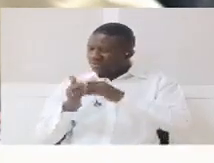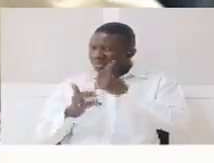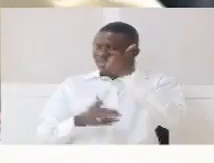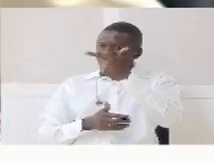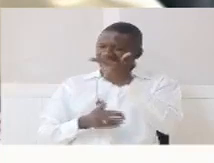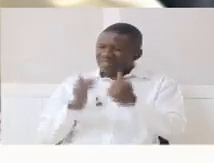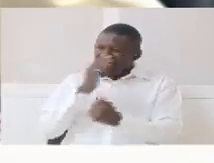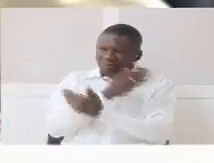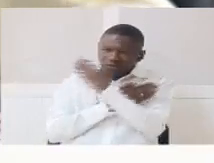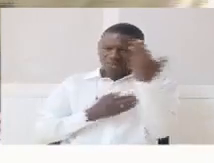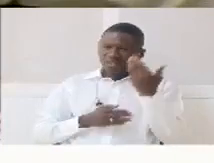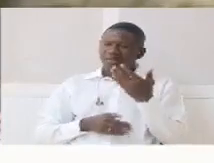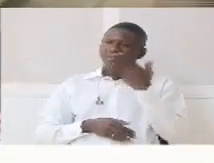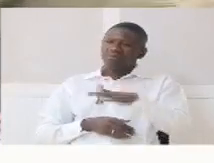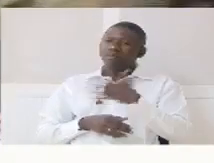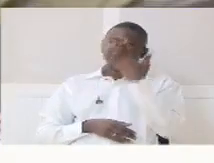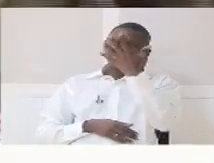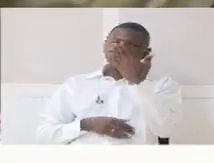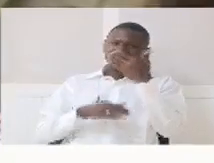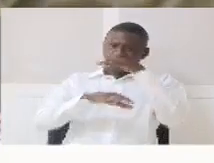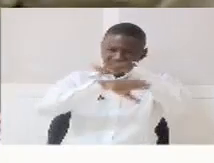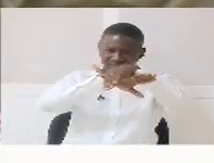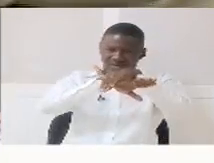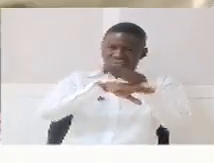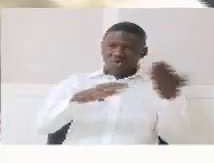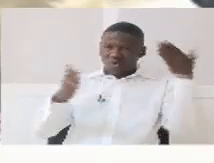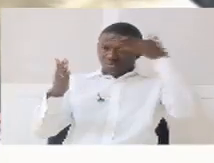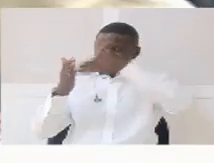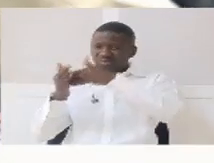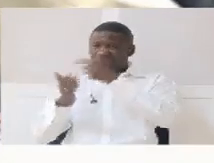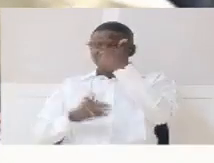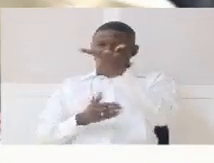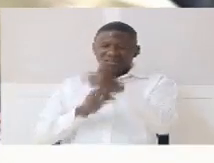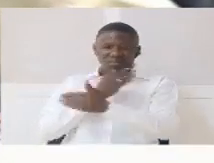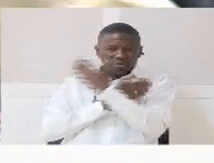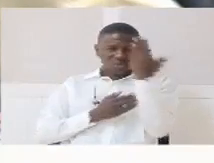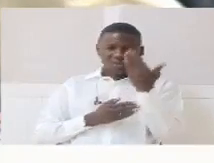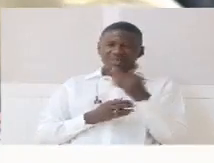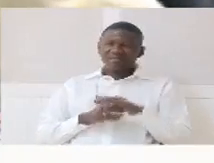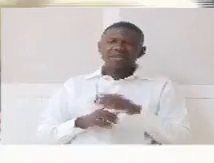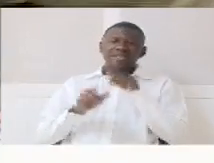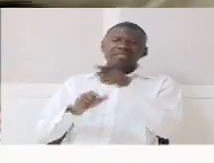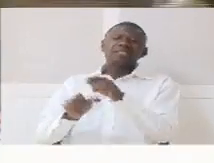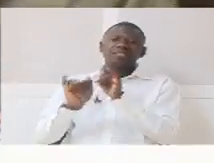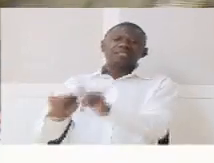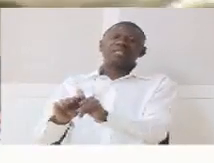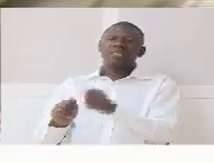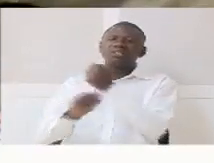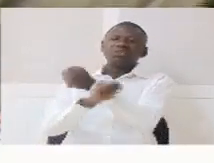till 7 o'clock in the morning. Nibokono for 1 month, 2 months, 3 months. If you are in that situation for 1 month, 2 months, or